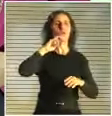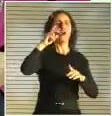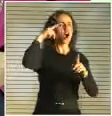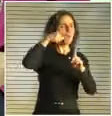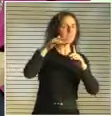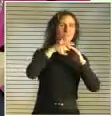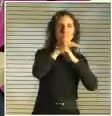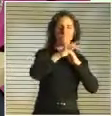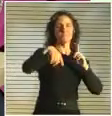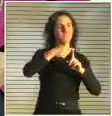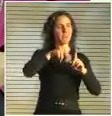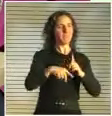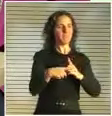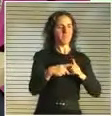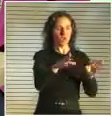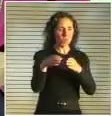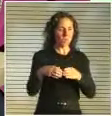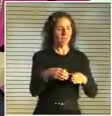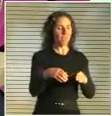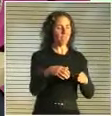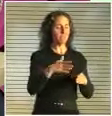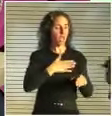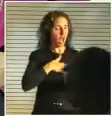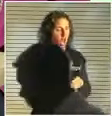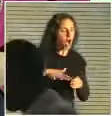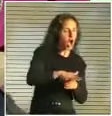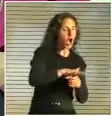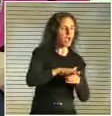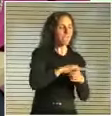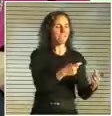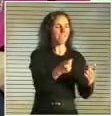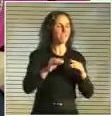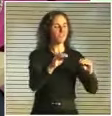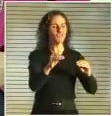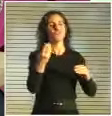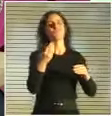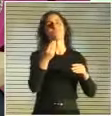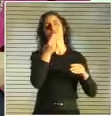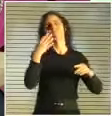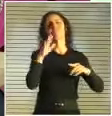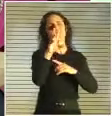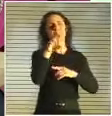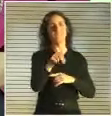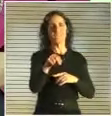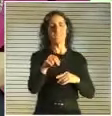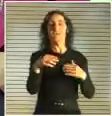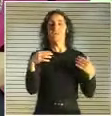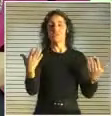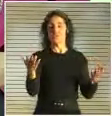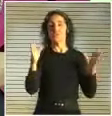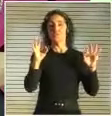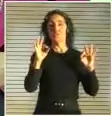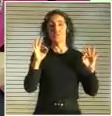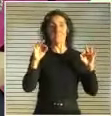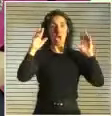then what happens when a hotel operator comes in or an owner comes in that is looking at it from the perspective of